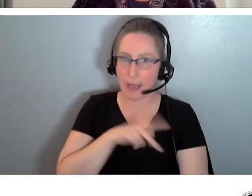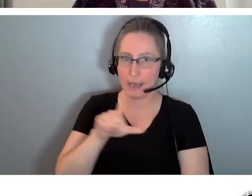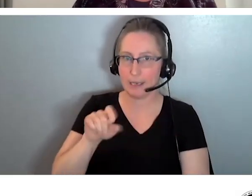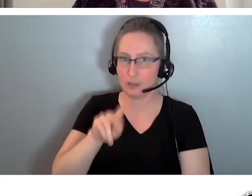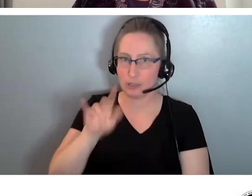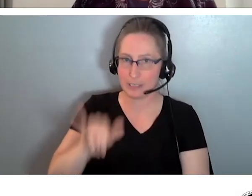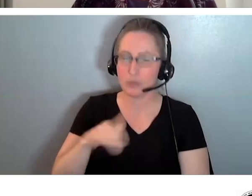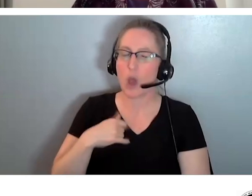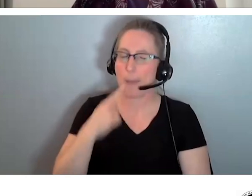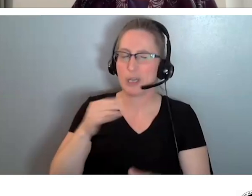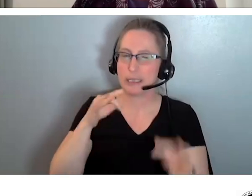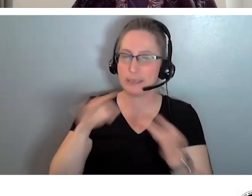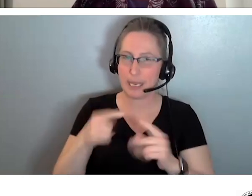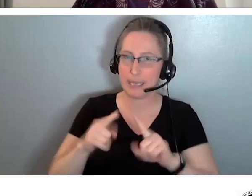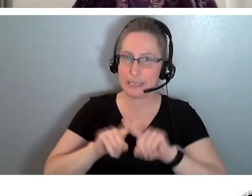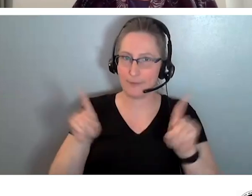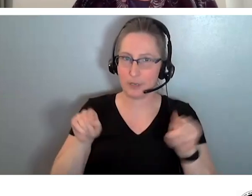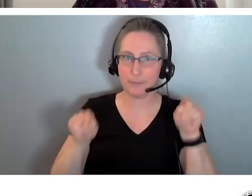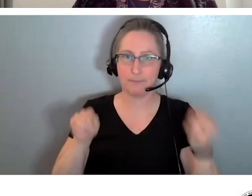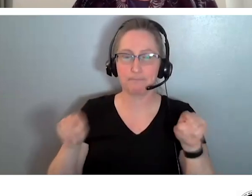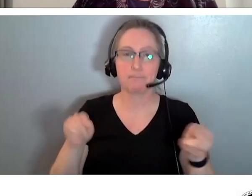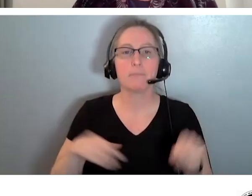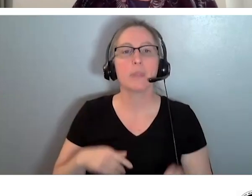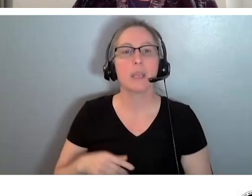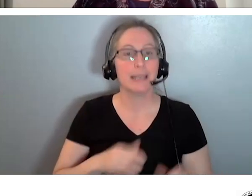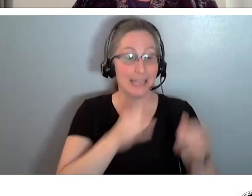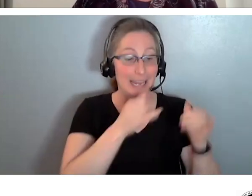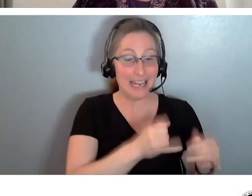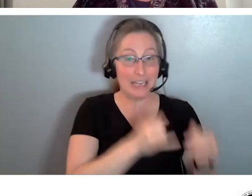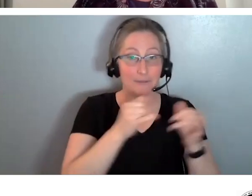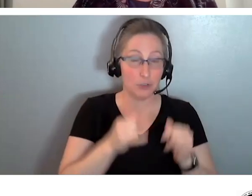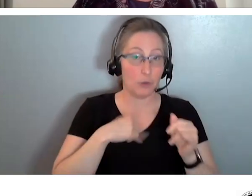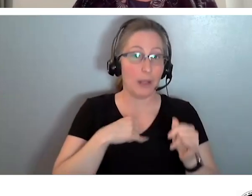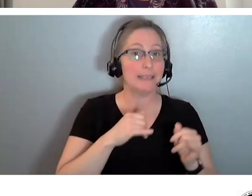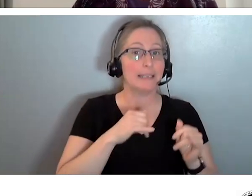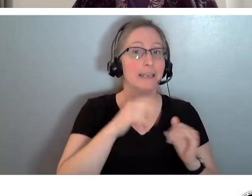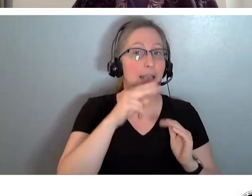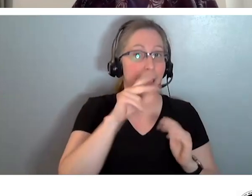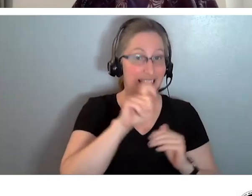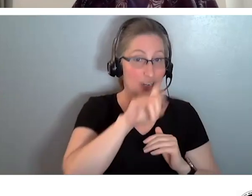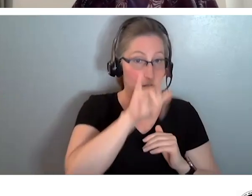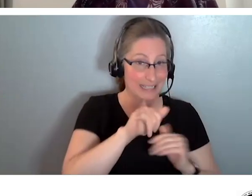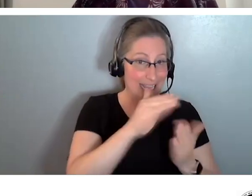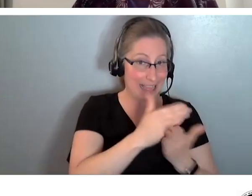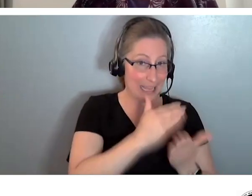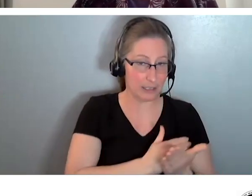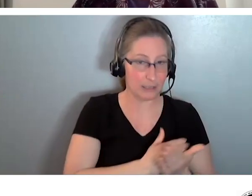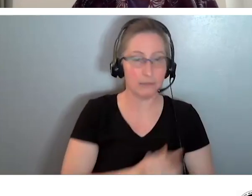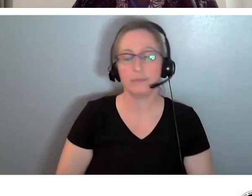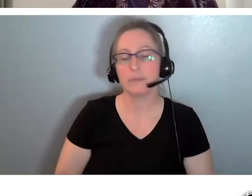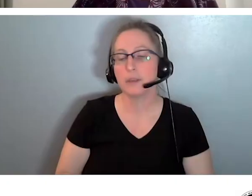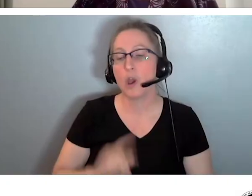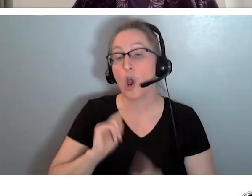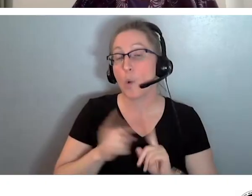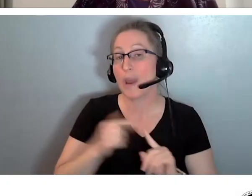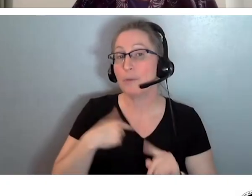difference. First, individualizing literacy lessons. When we individualize, we